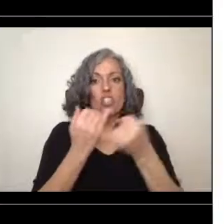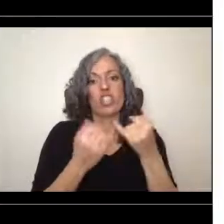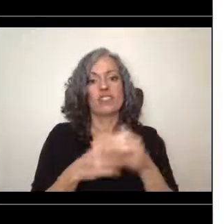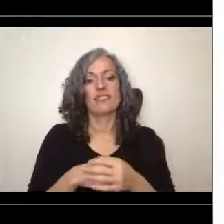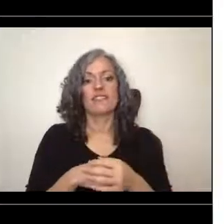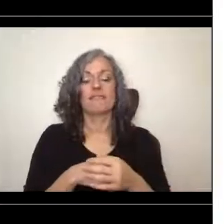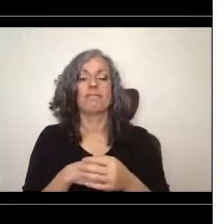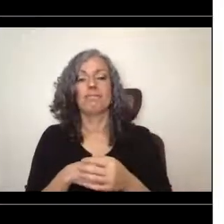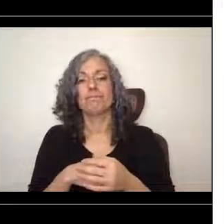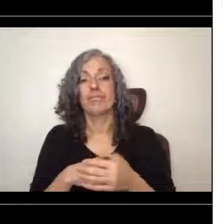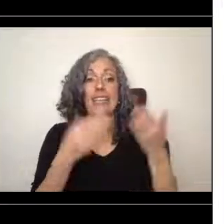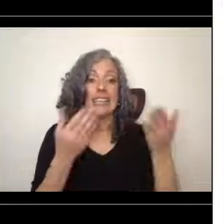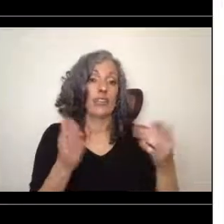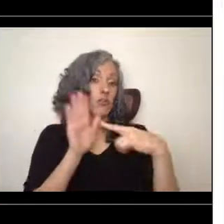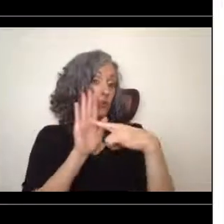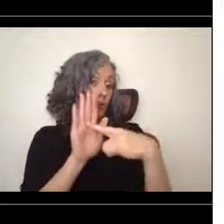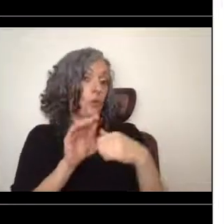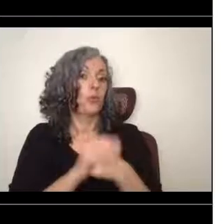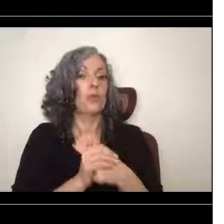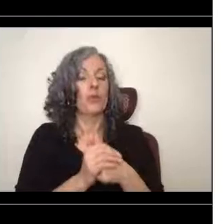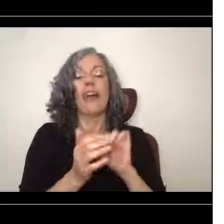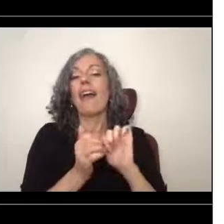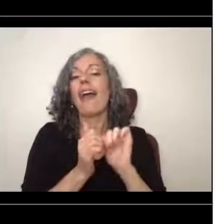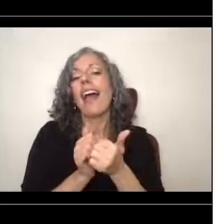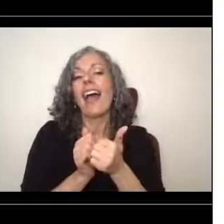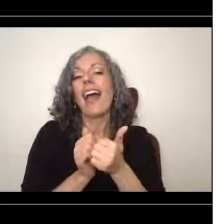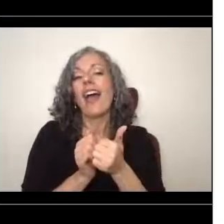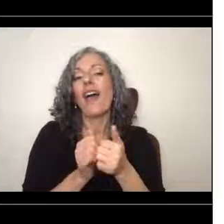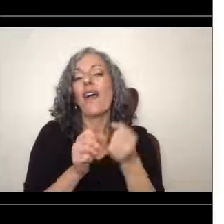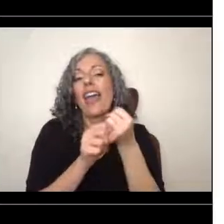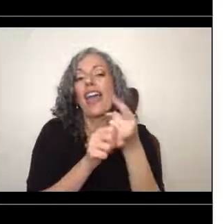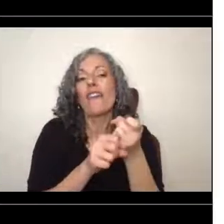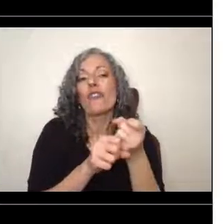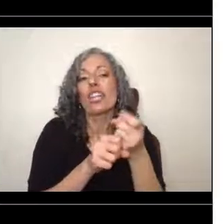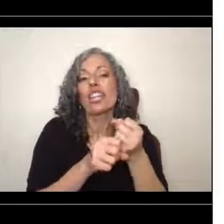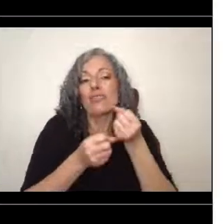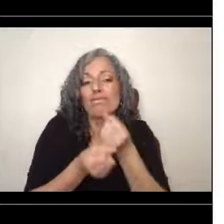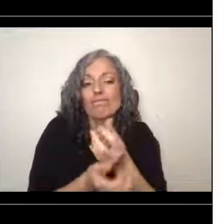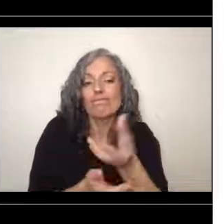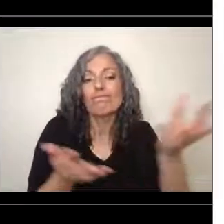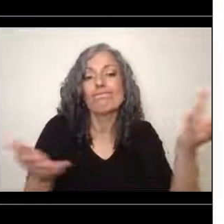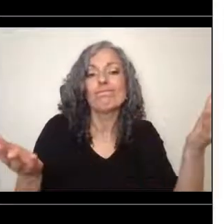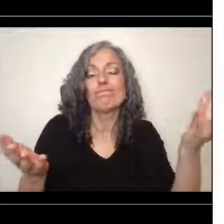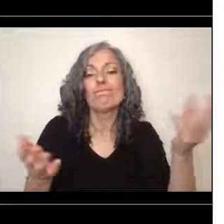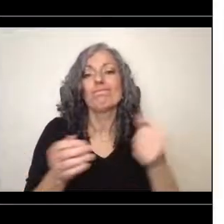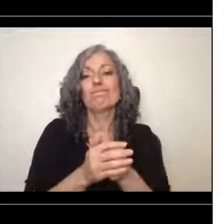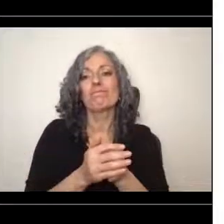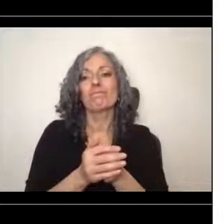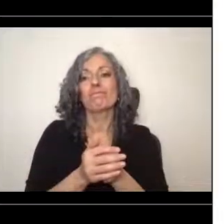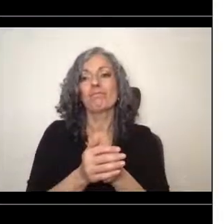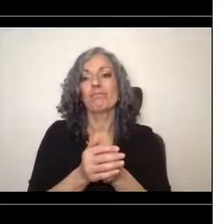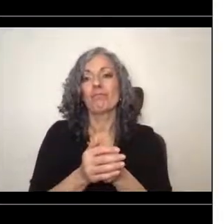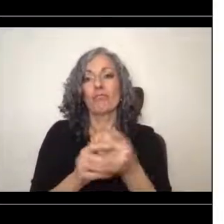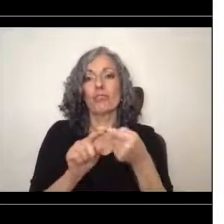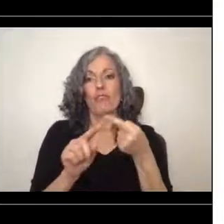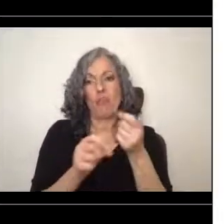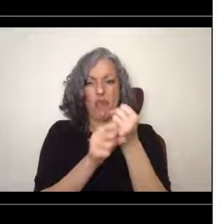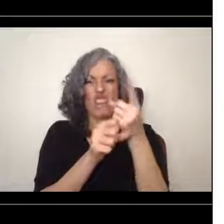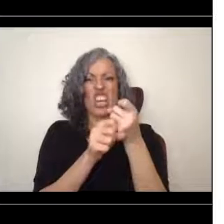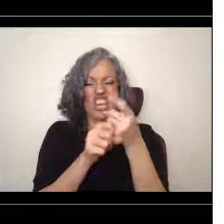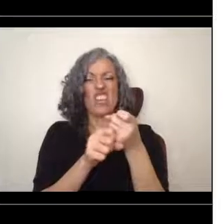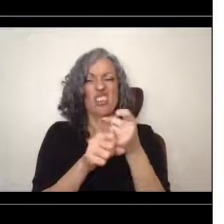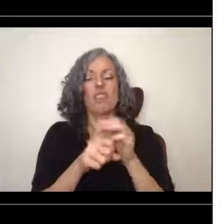we just wanted to show how our annual August redistribution returns were from an annual basis. Here,